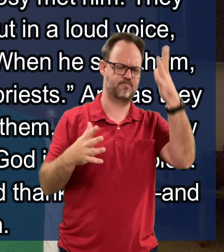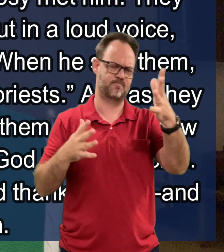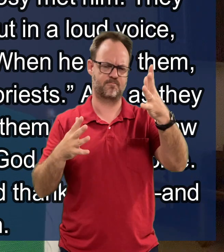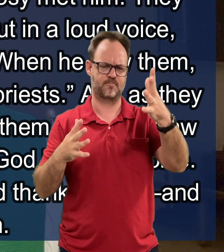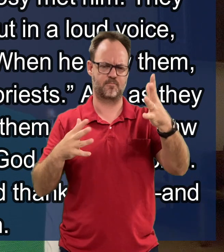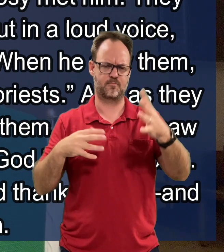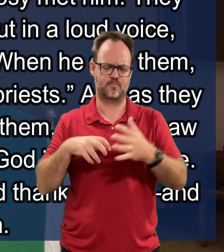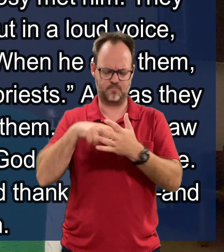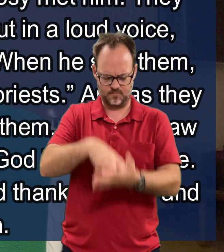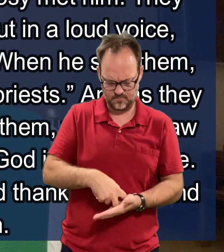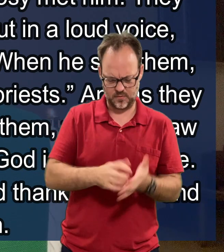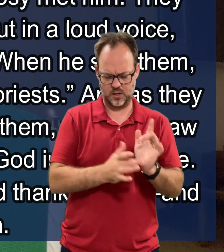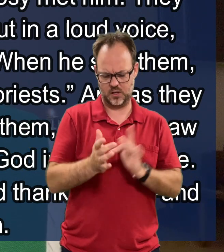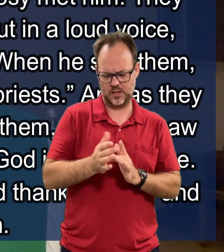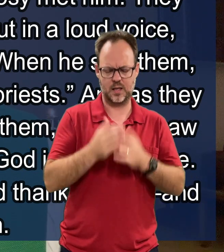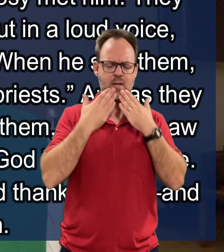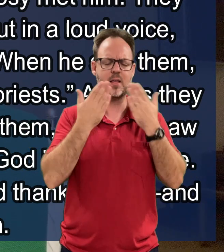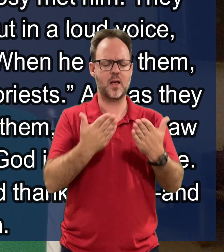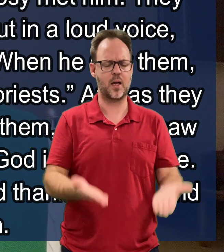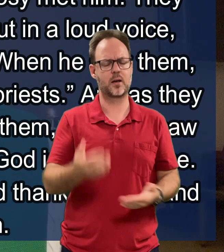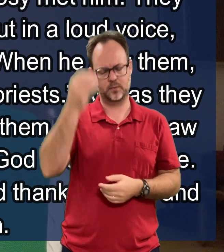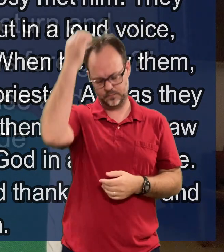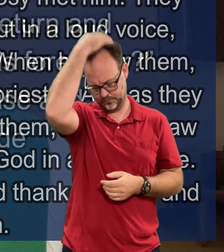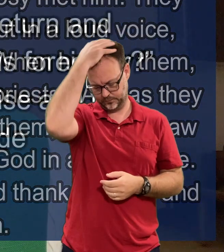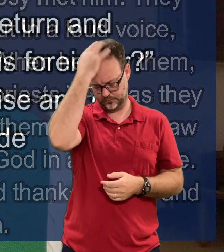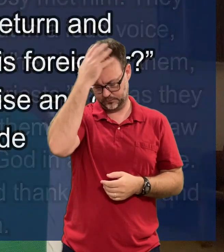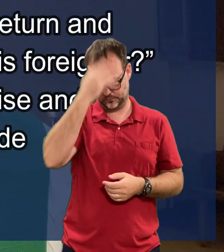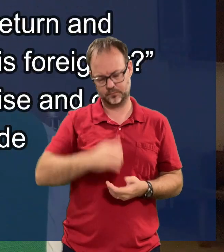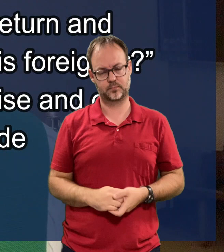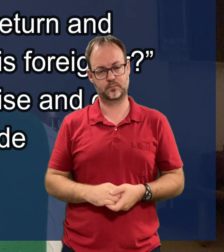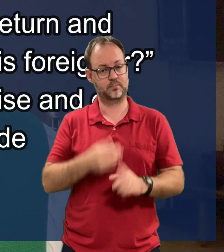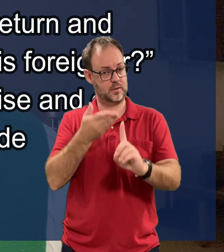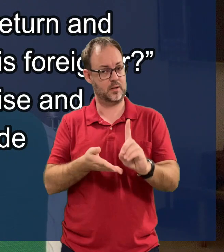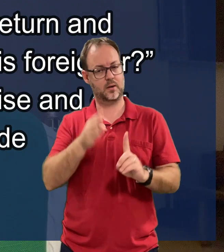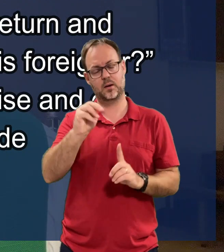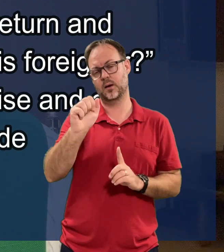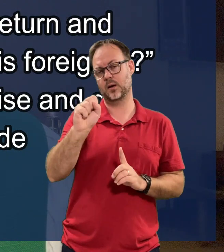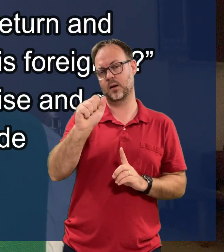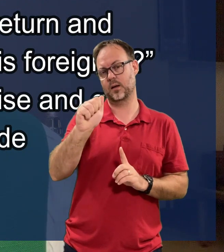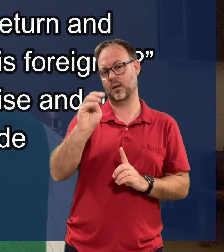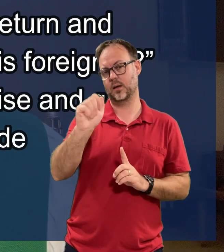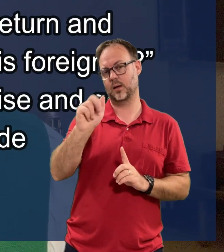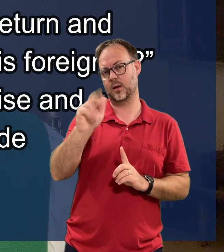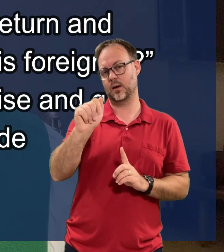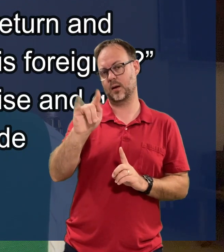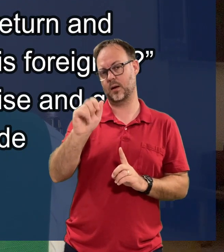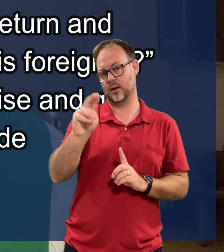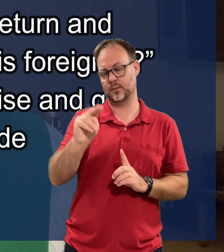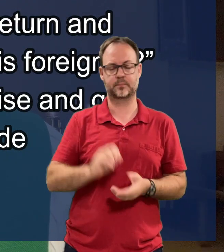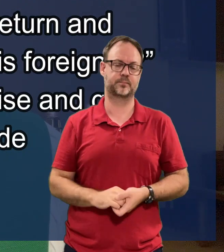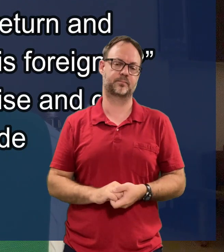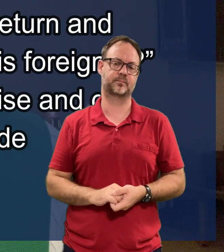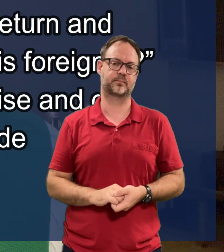at Jesus' feet and thanked him, and he was a Samaritan. Jesus asked, were not